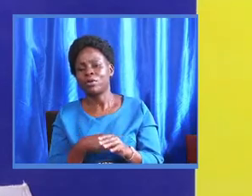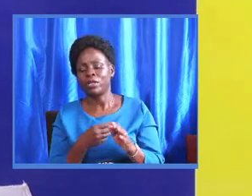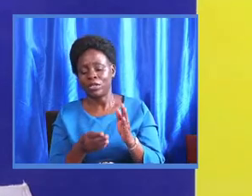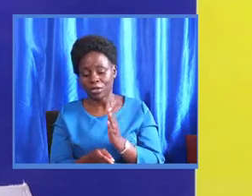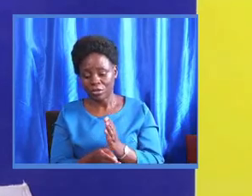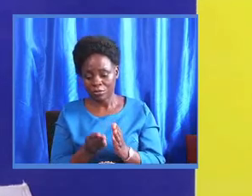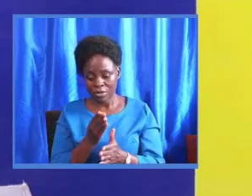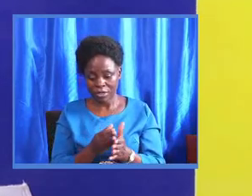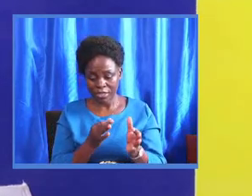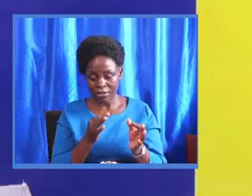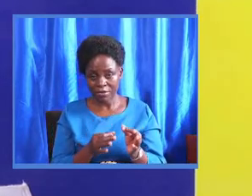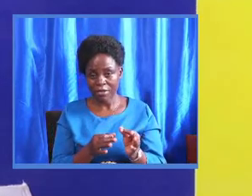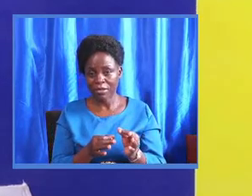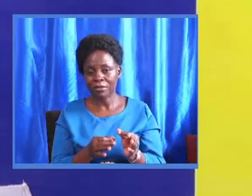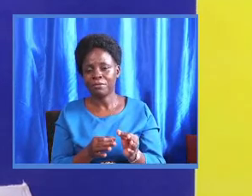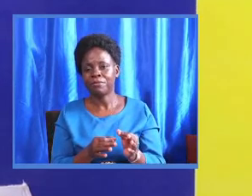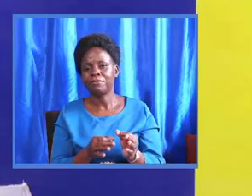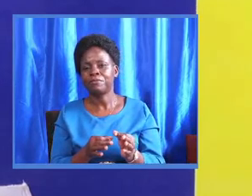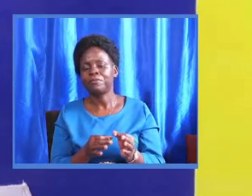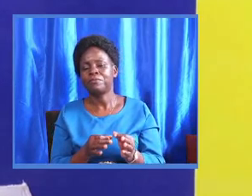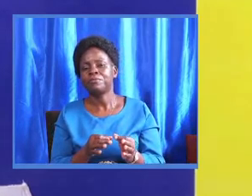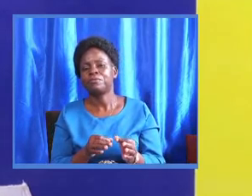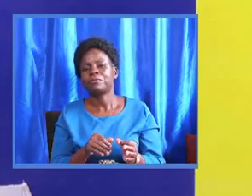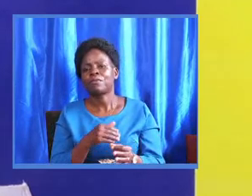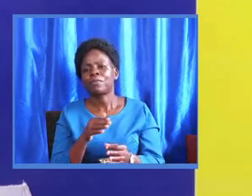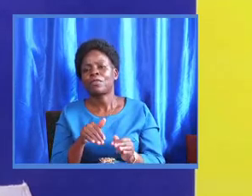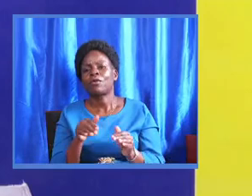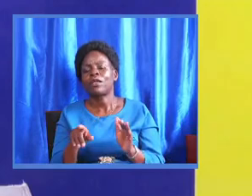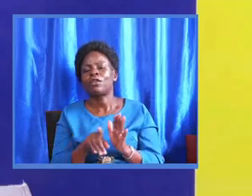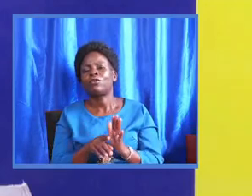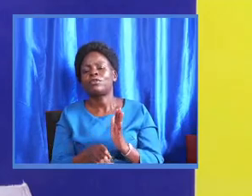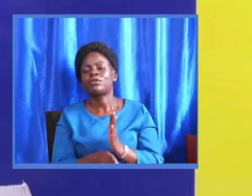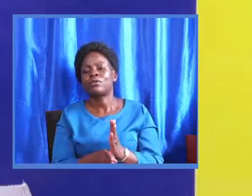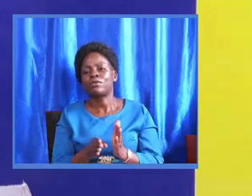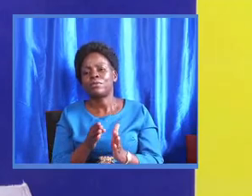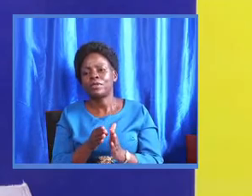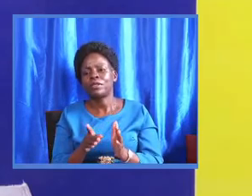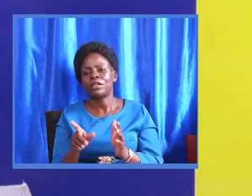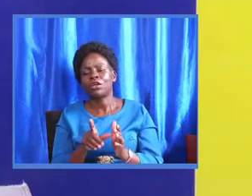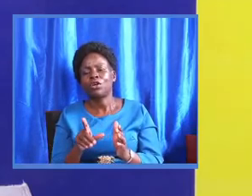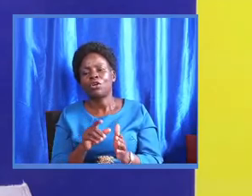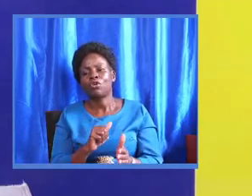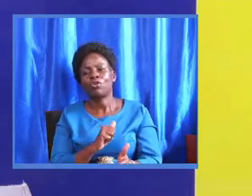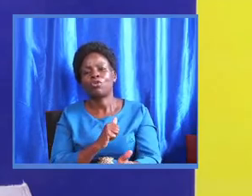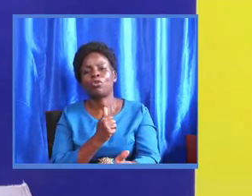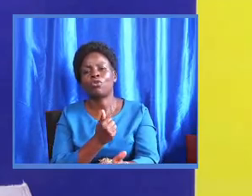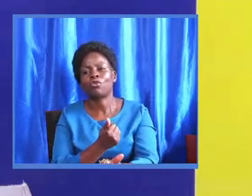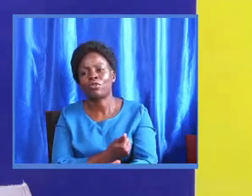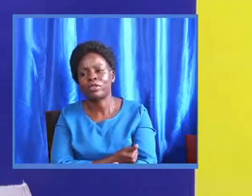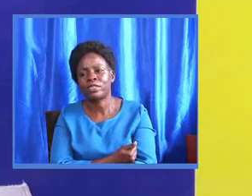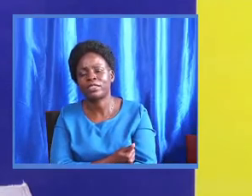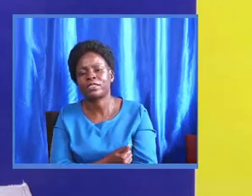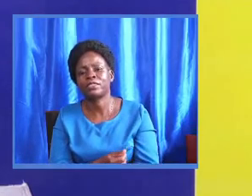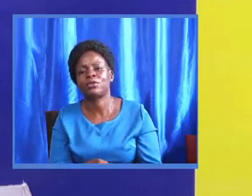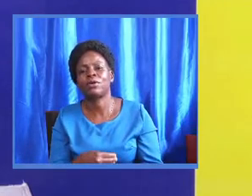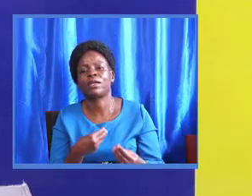property and you're compliant to all the laws of building, the local authority will give you occupation permit.